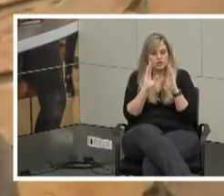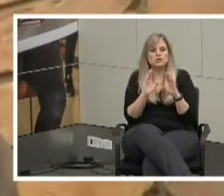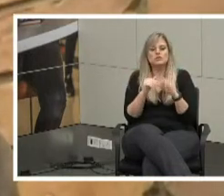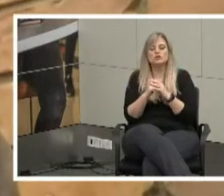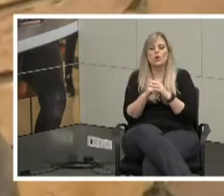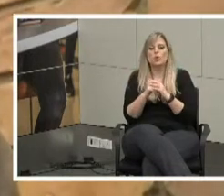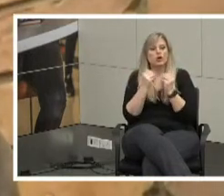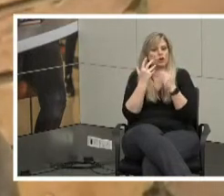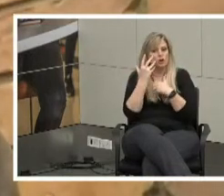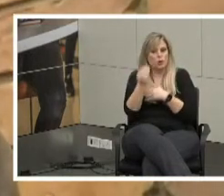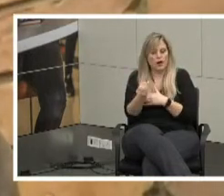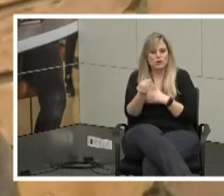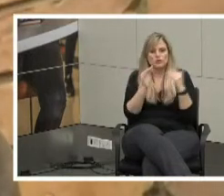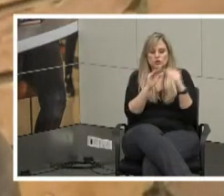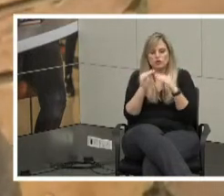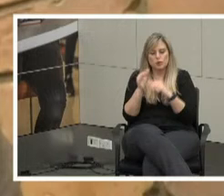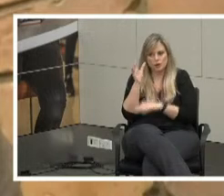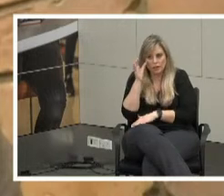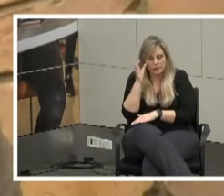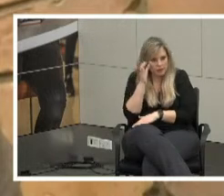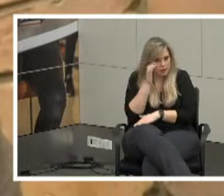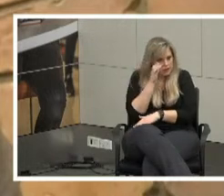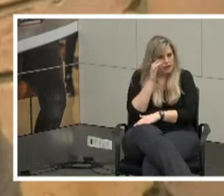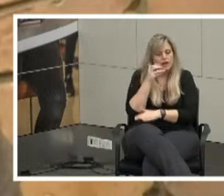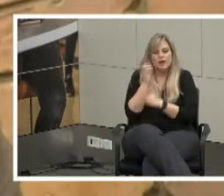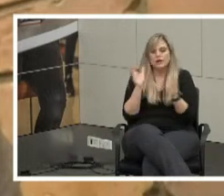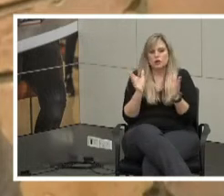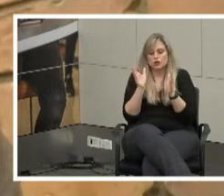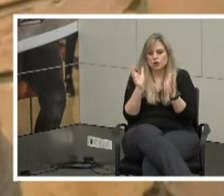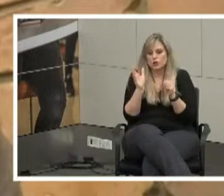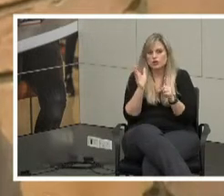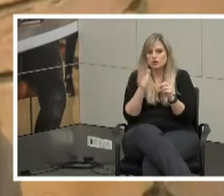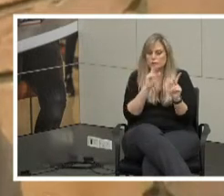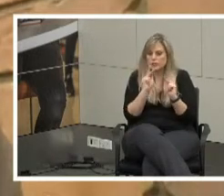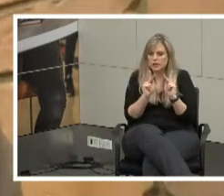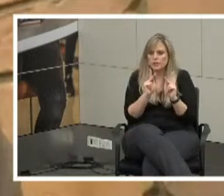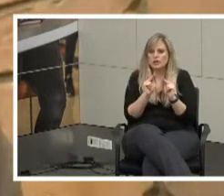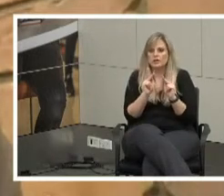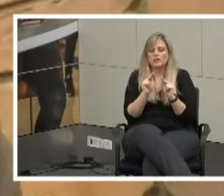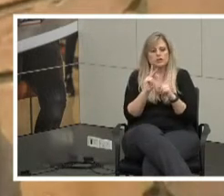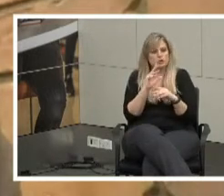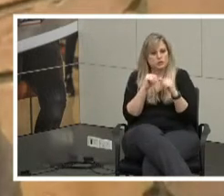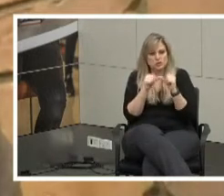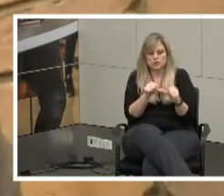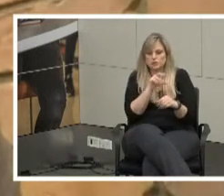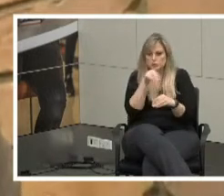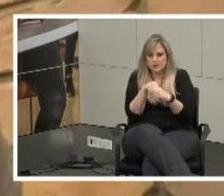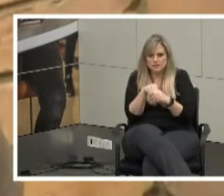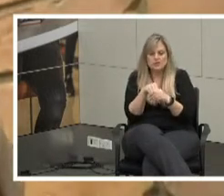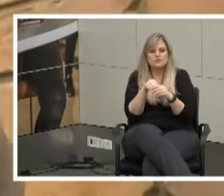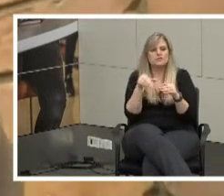listening to the community and and I encourage um uh folks to stay involved